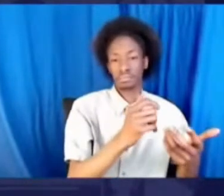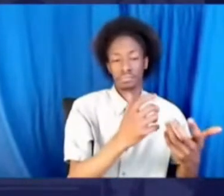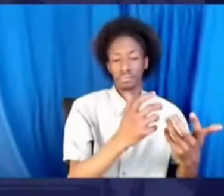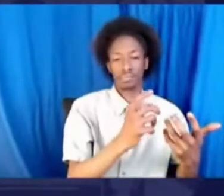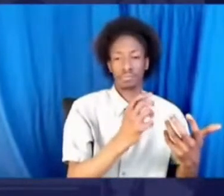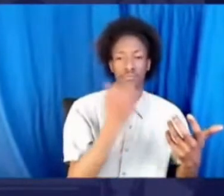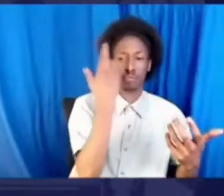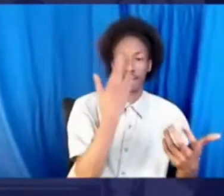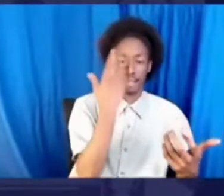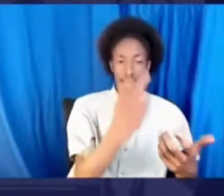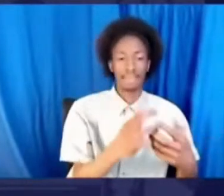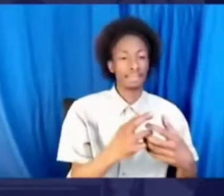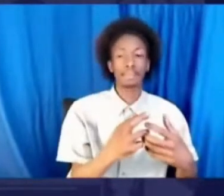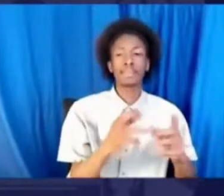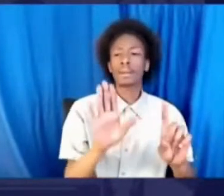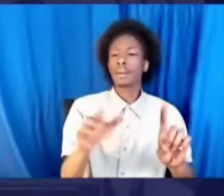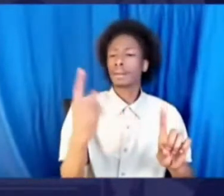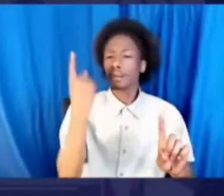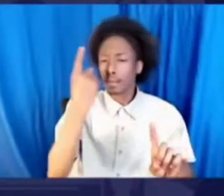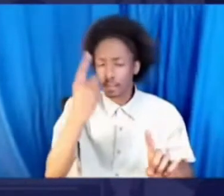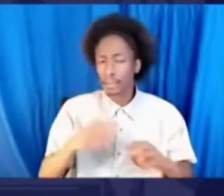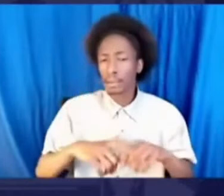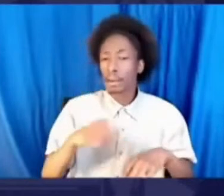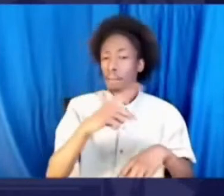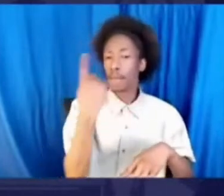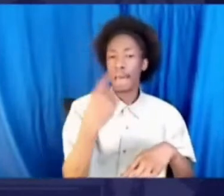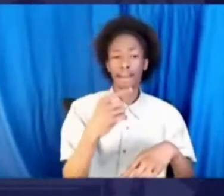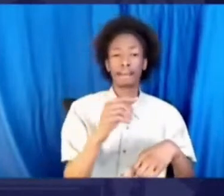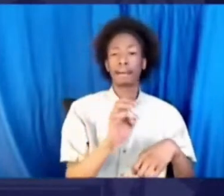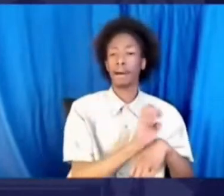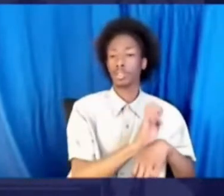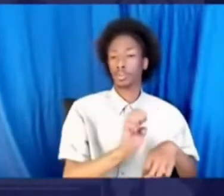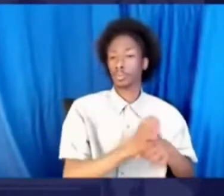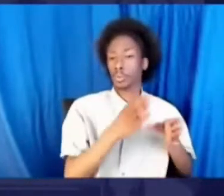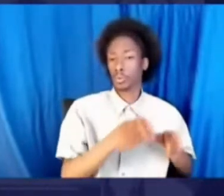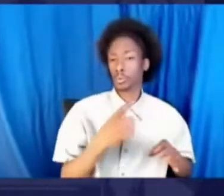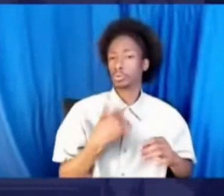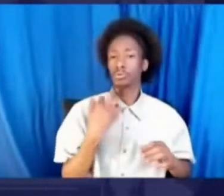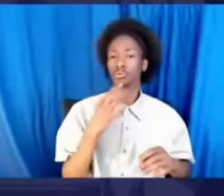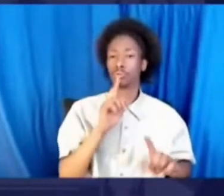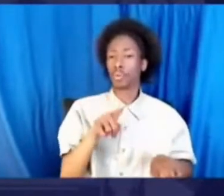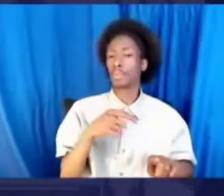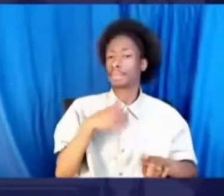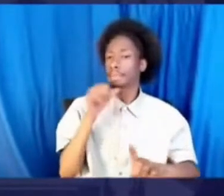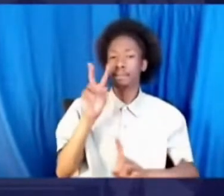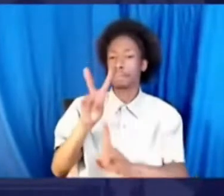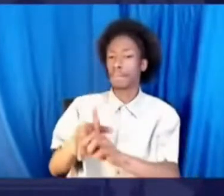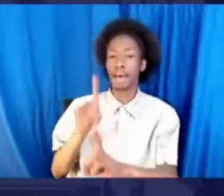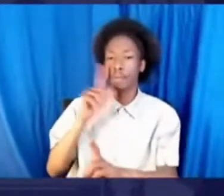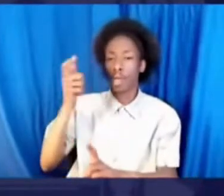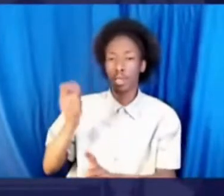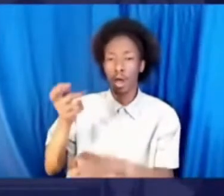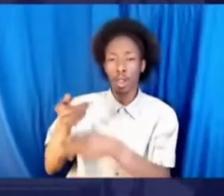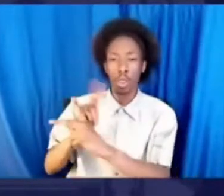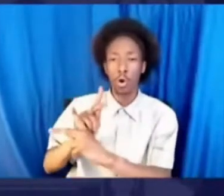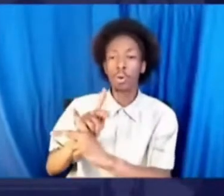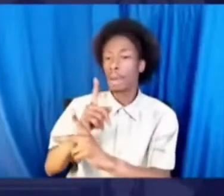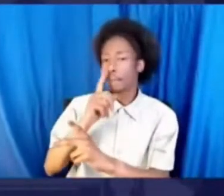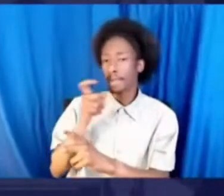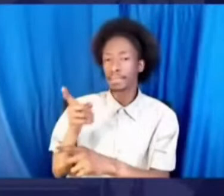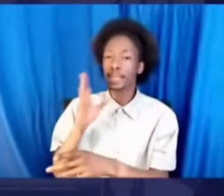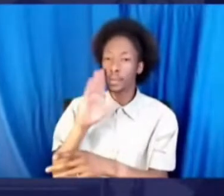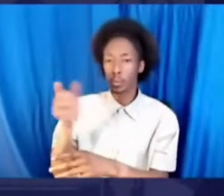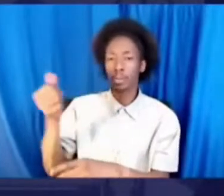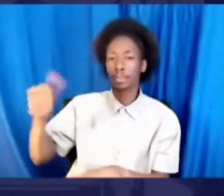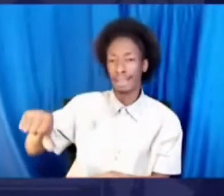Black entrepreneurs are 3 times more likely to report that they did not apply for a loan for fear of being turned away by